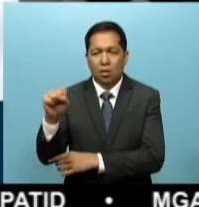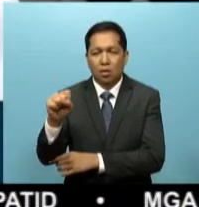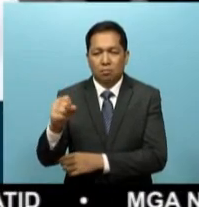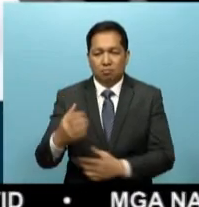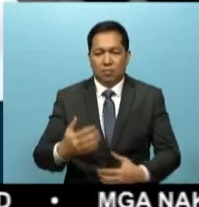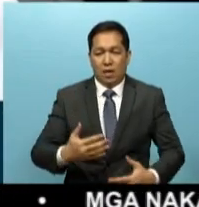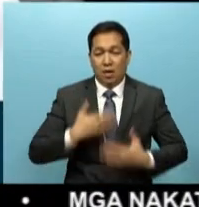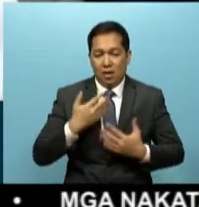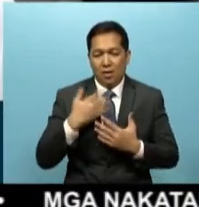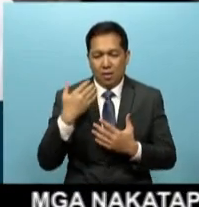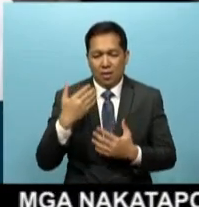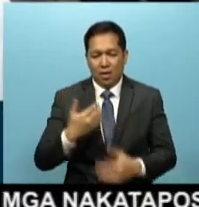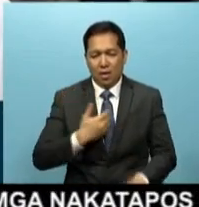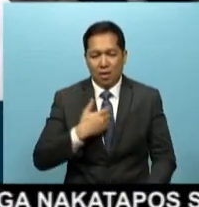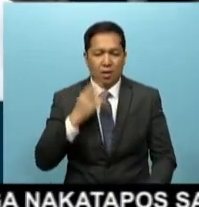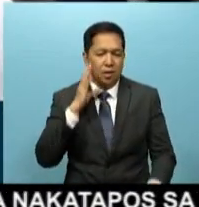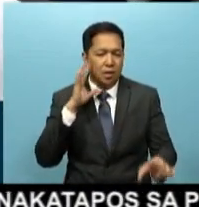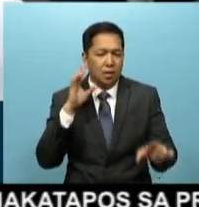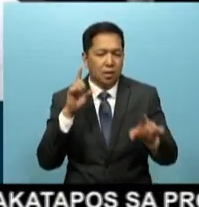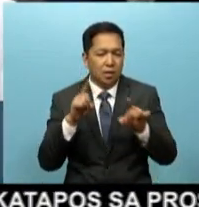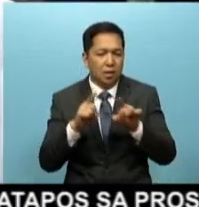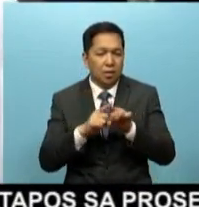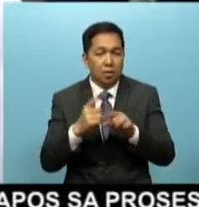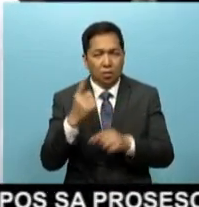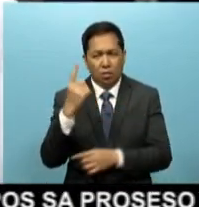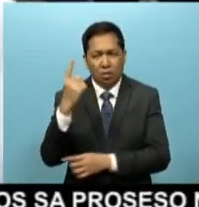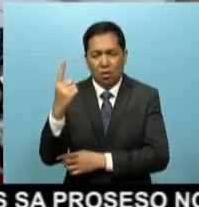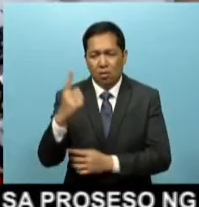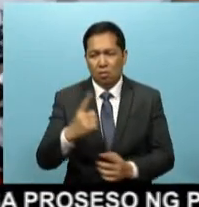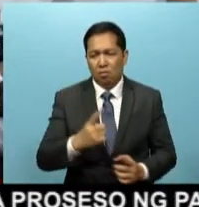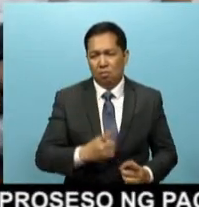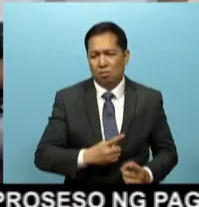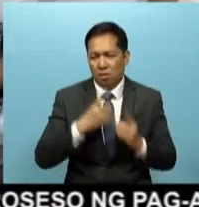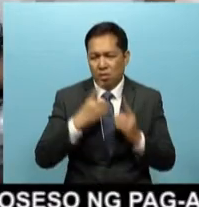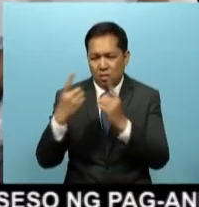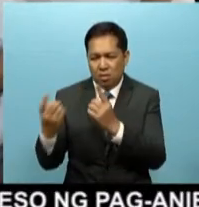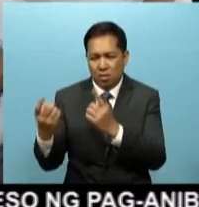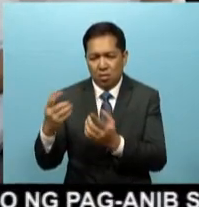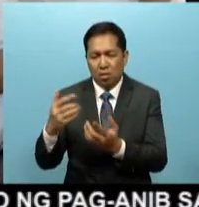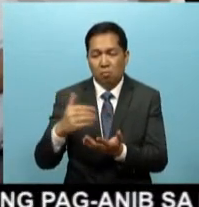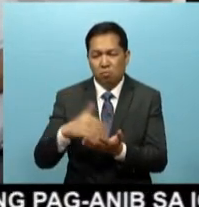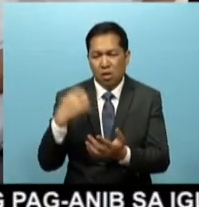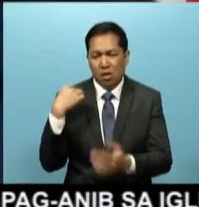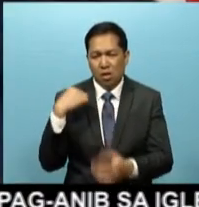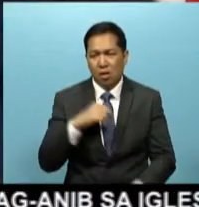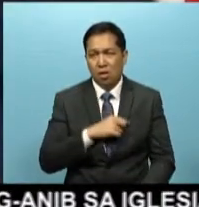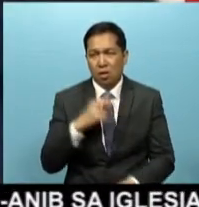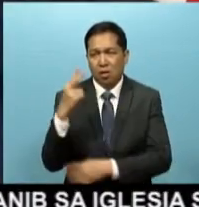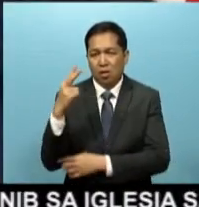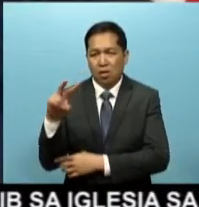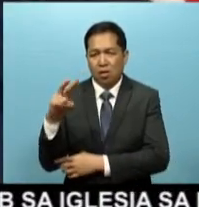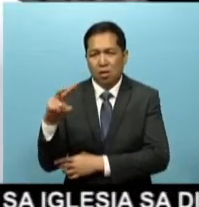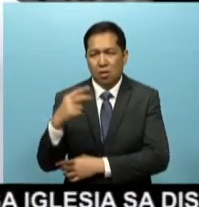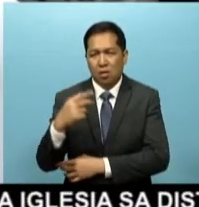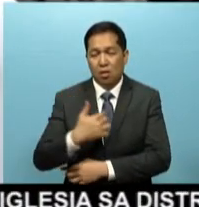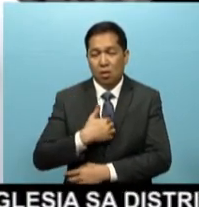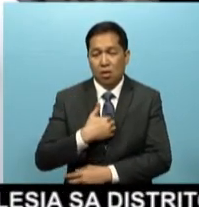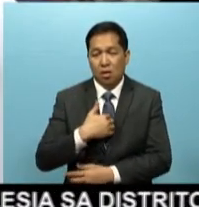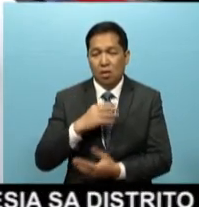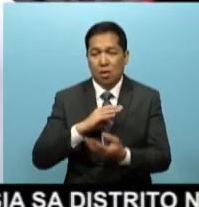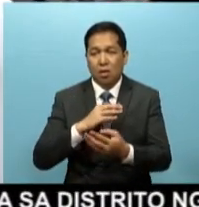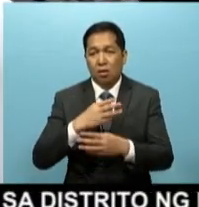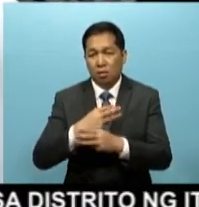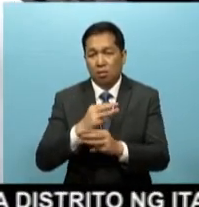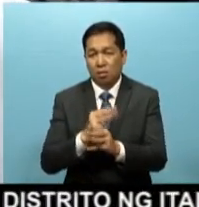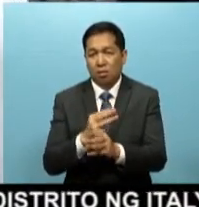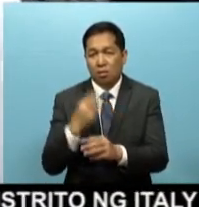to be part of this activity because this is my first time to donate here in Vietnam. So making it